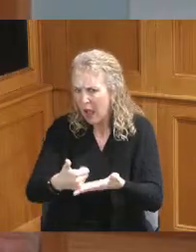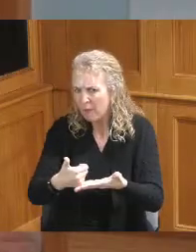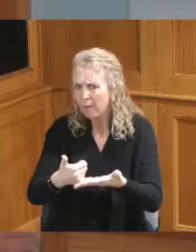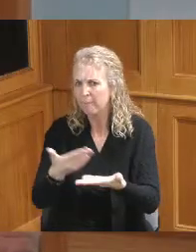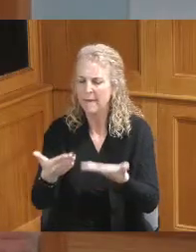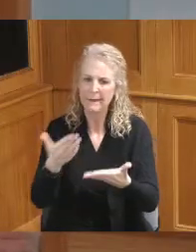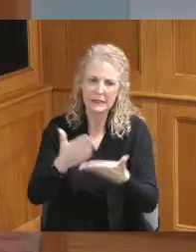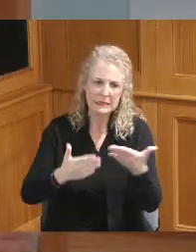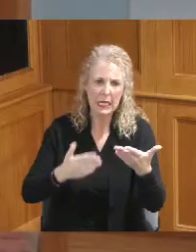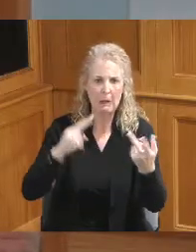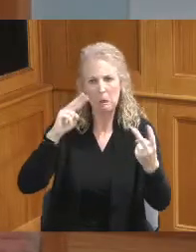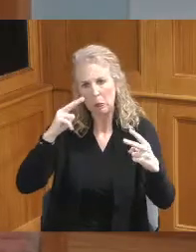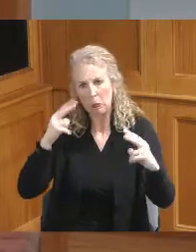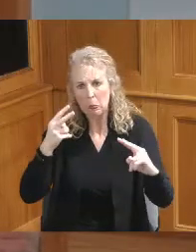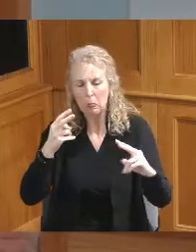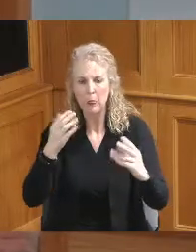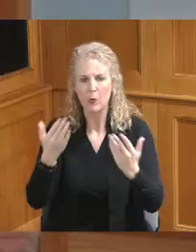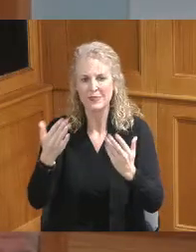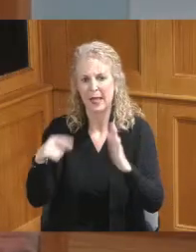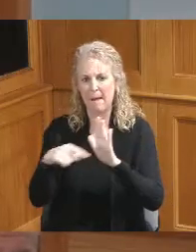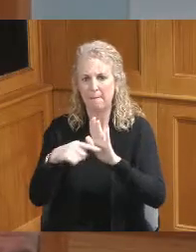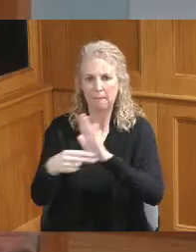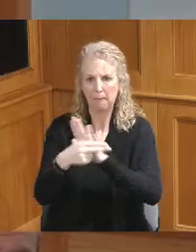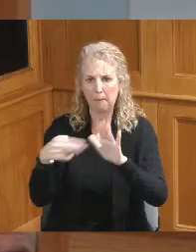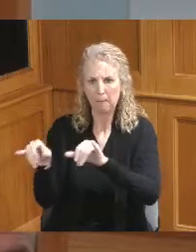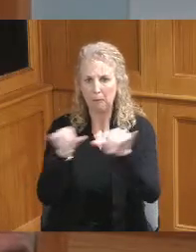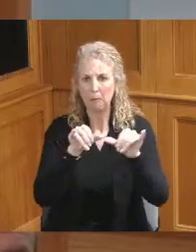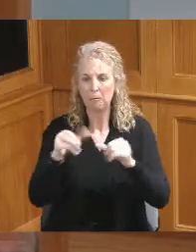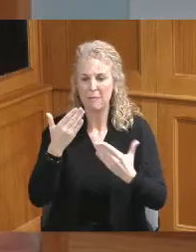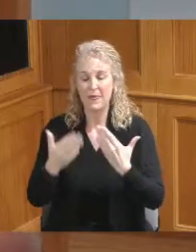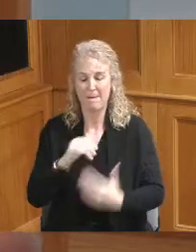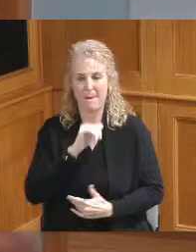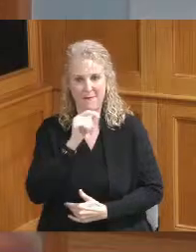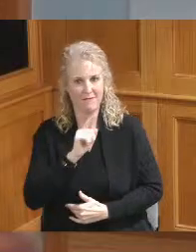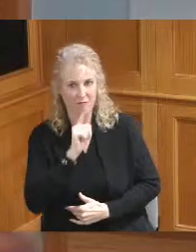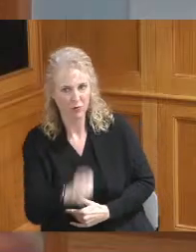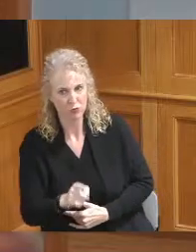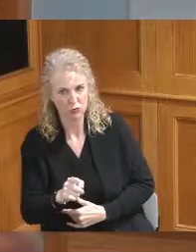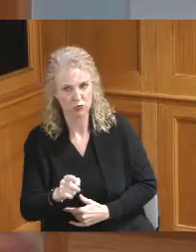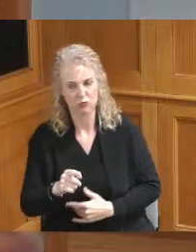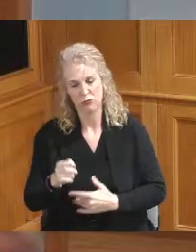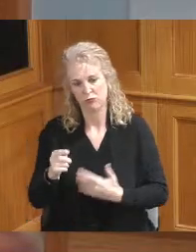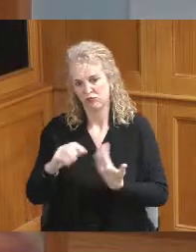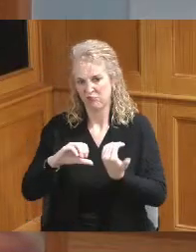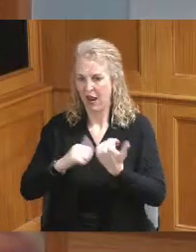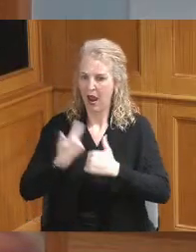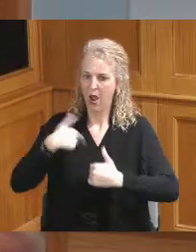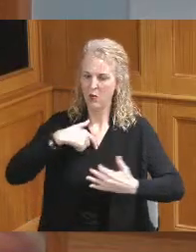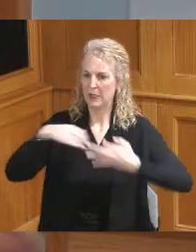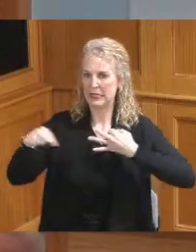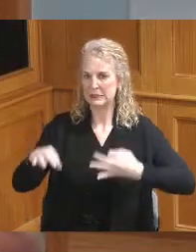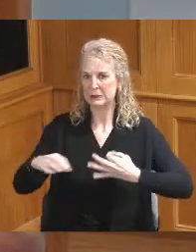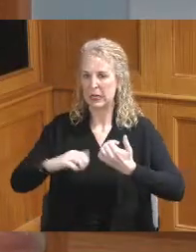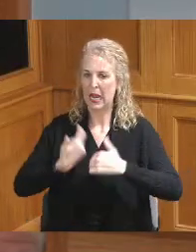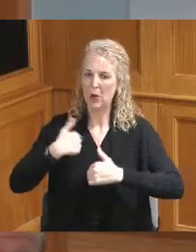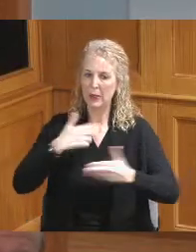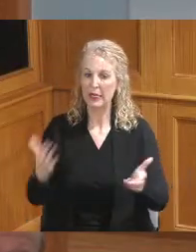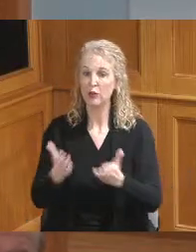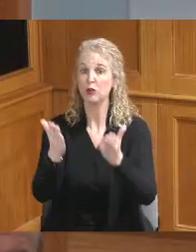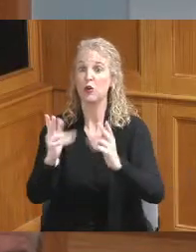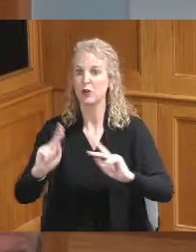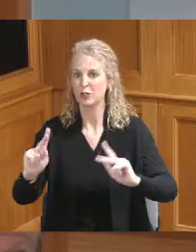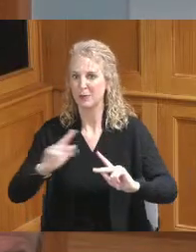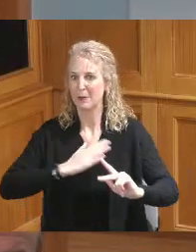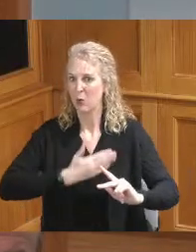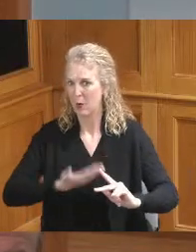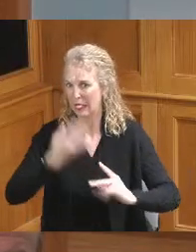myths and stigmas that may not be true about donating an organ, and how can we encourage more folks